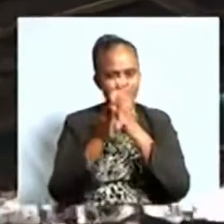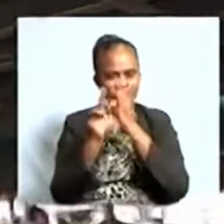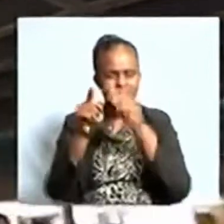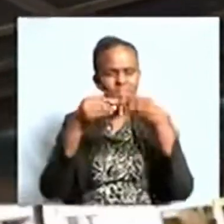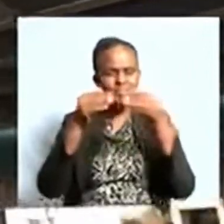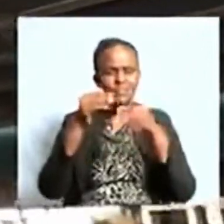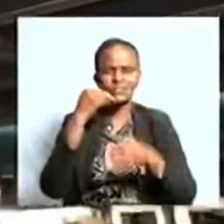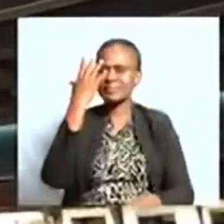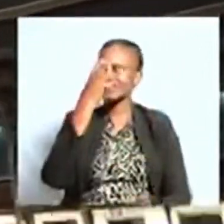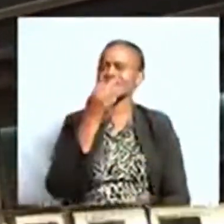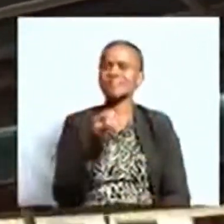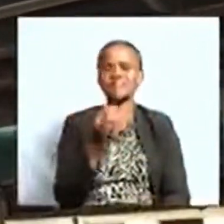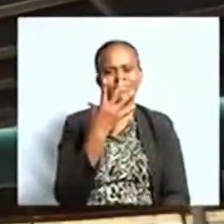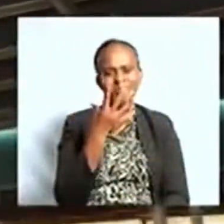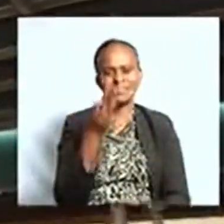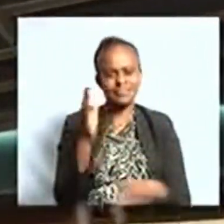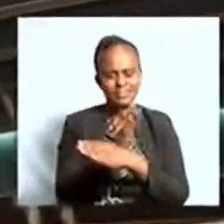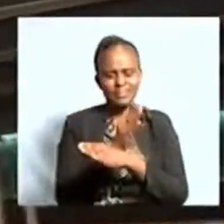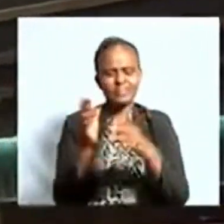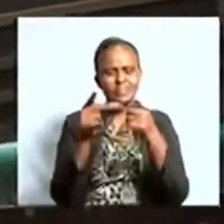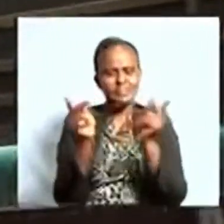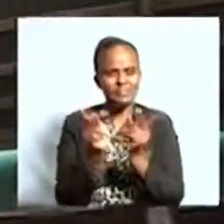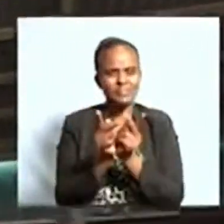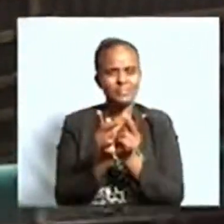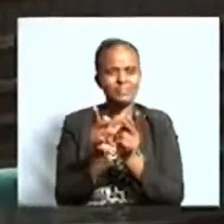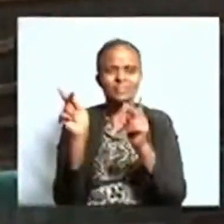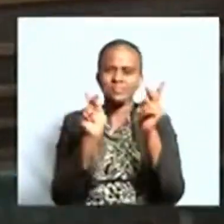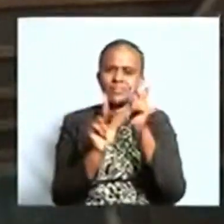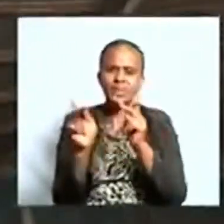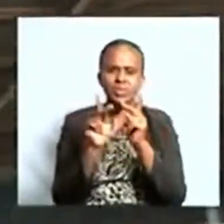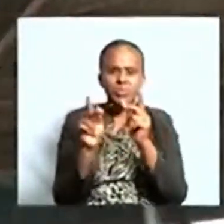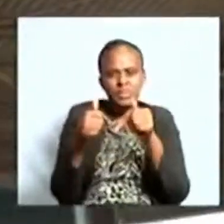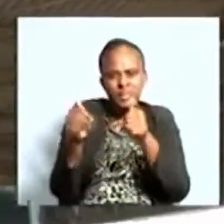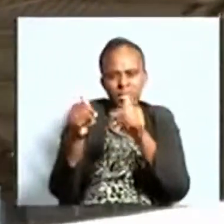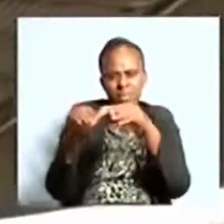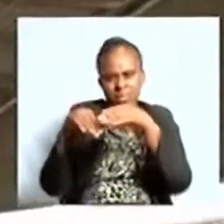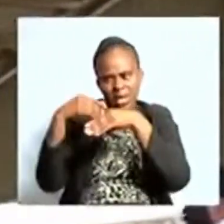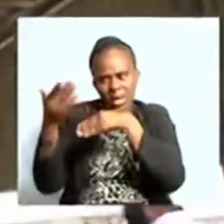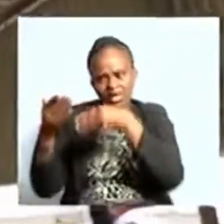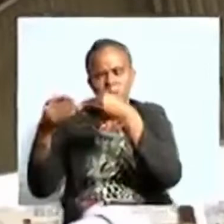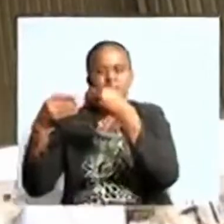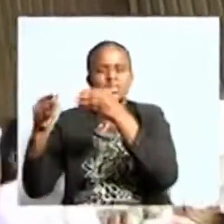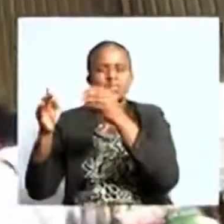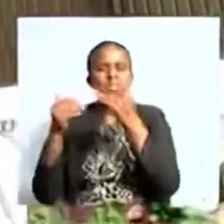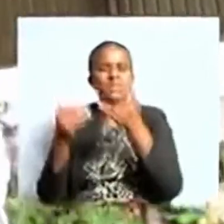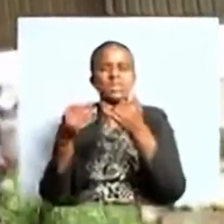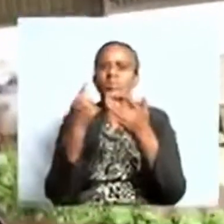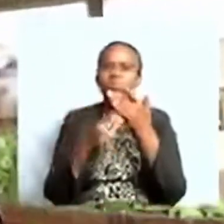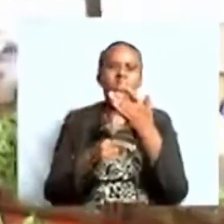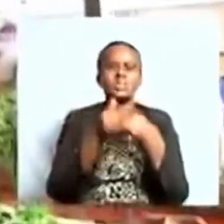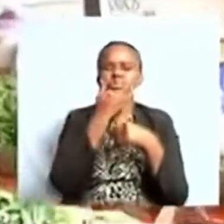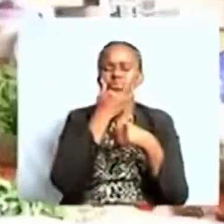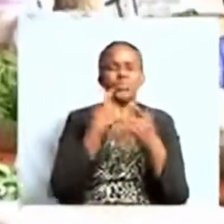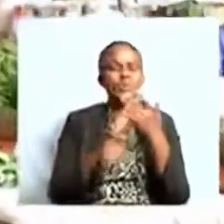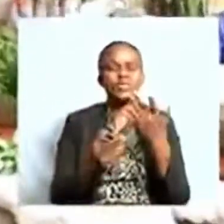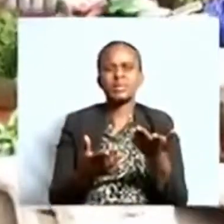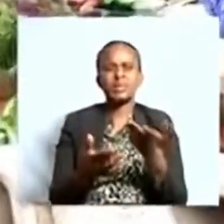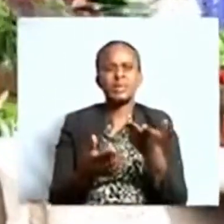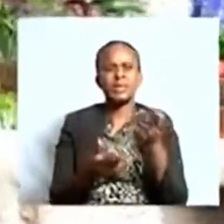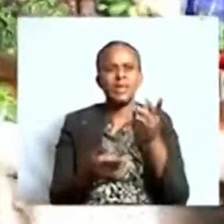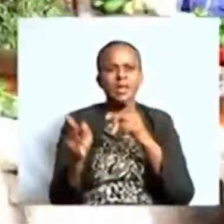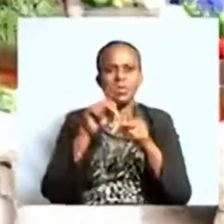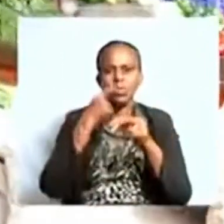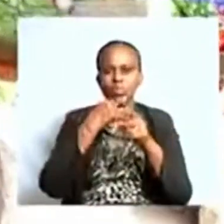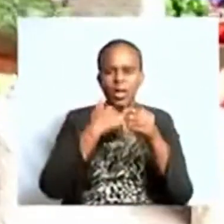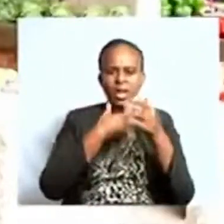Beautiful trading place, but people are opting to sell outside. Now, what is causing this? The people who have the